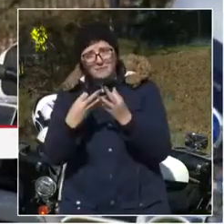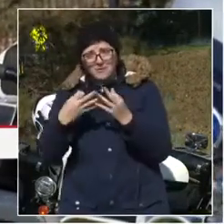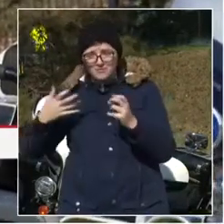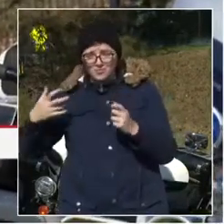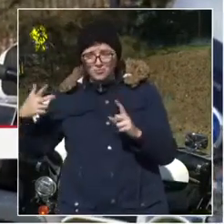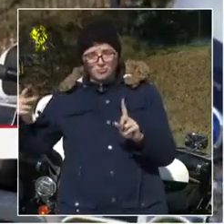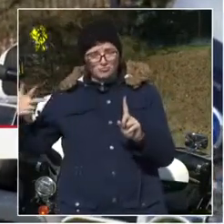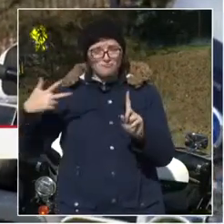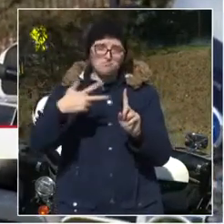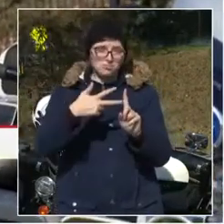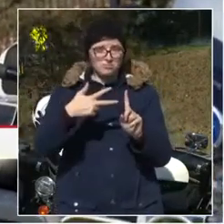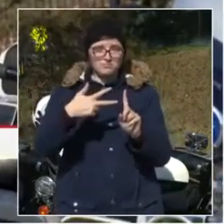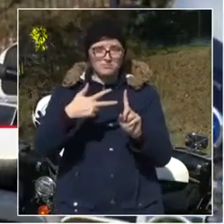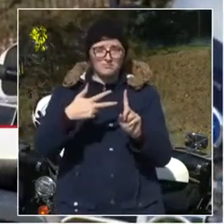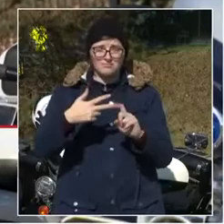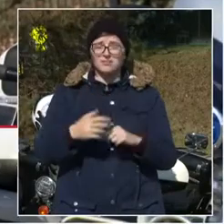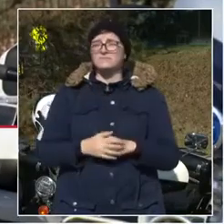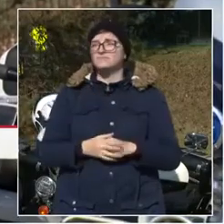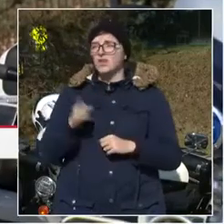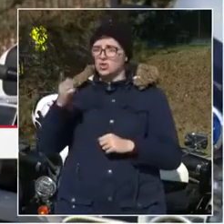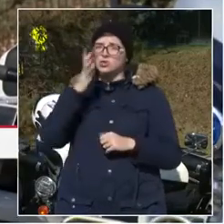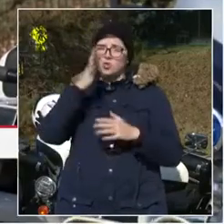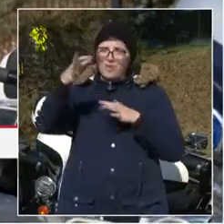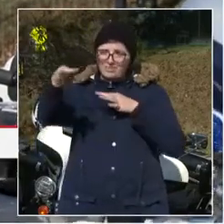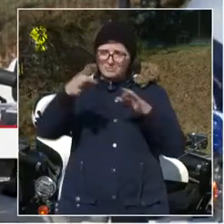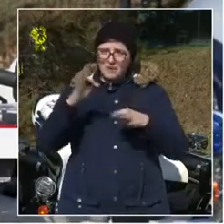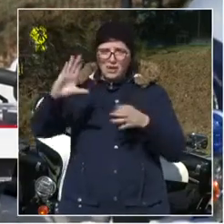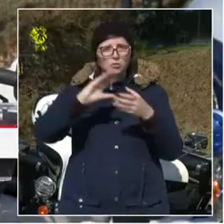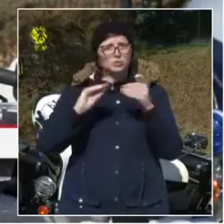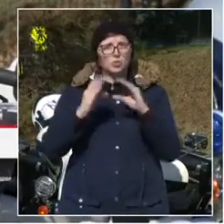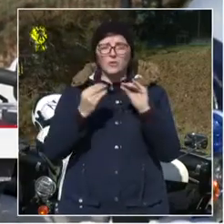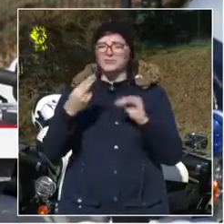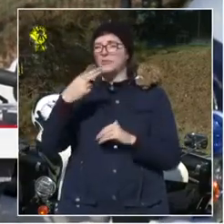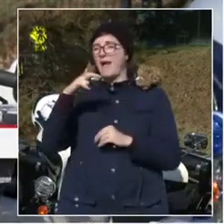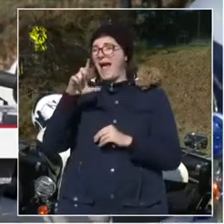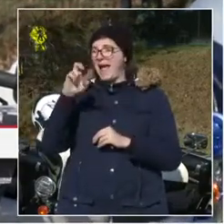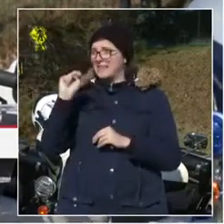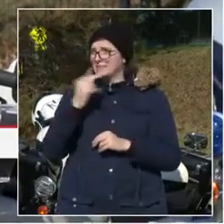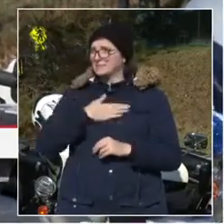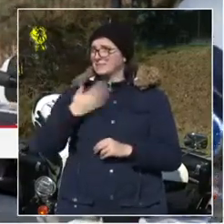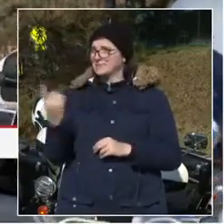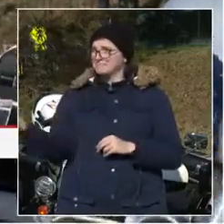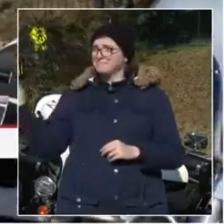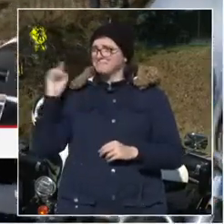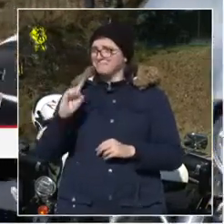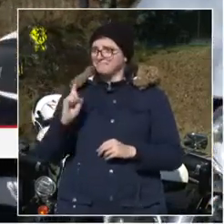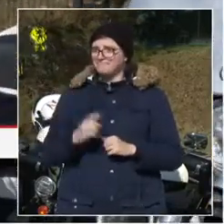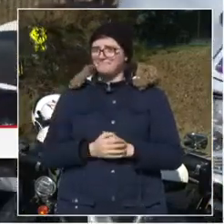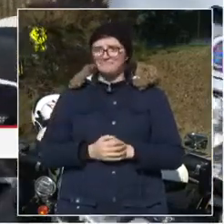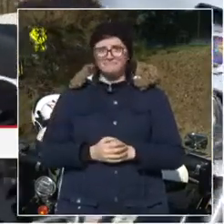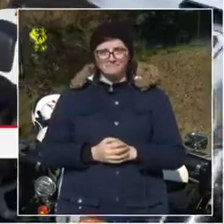pedestrian. She's here to tell you her story. So Helen, would you please come up and join us?